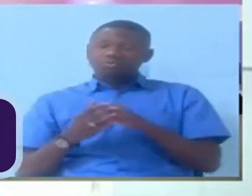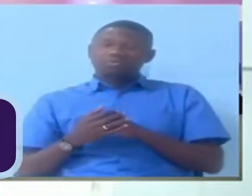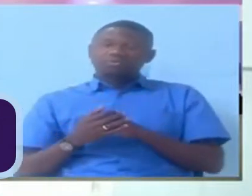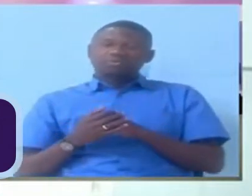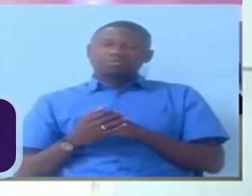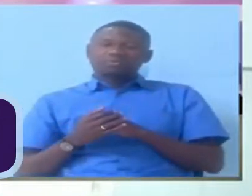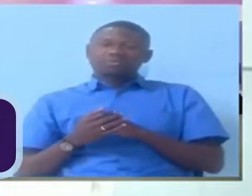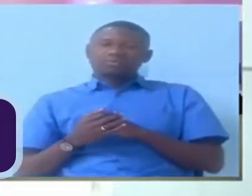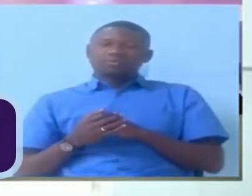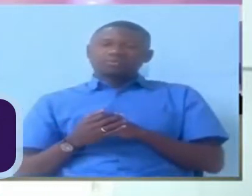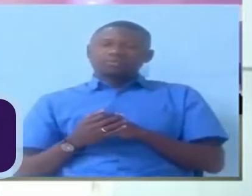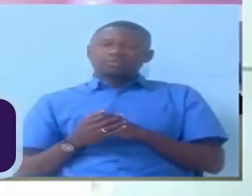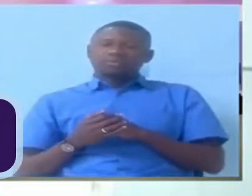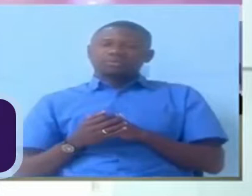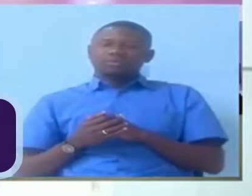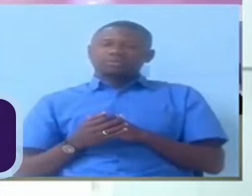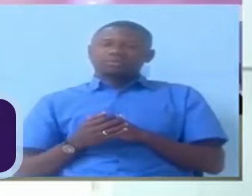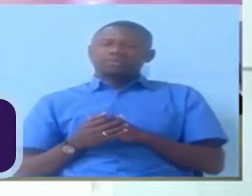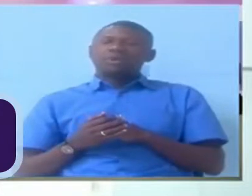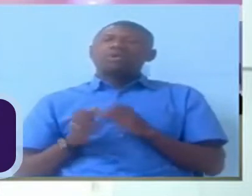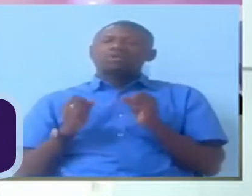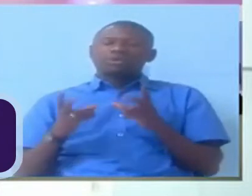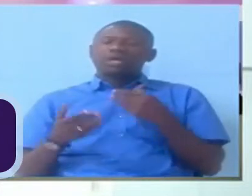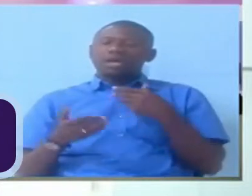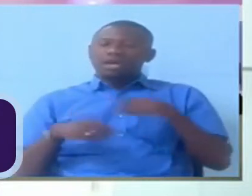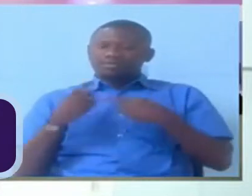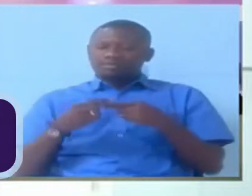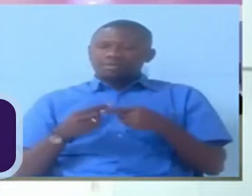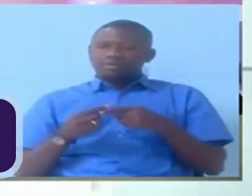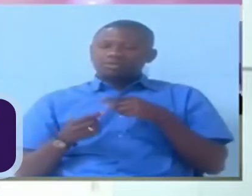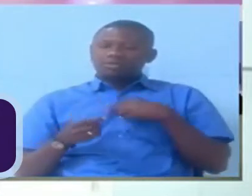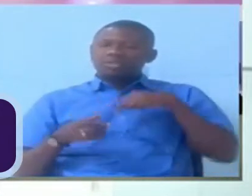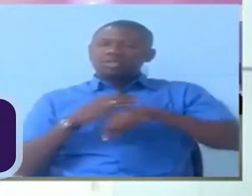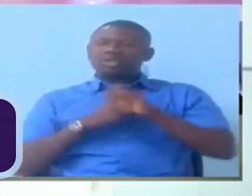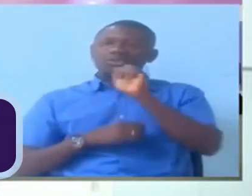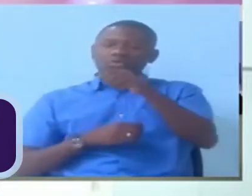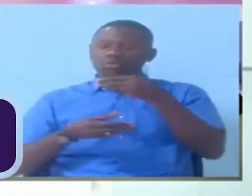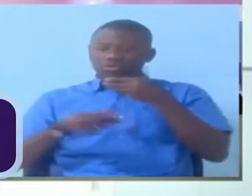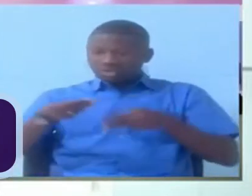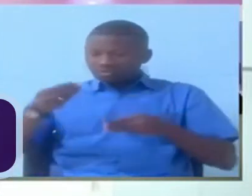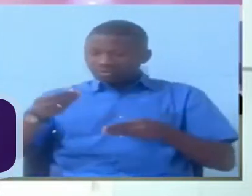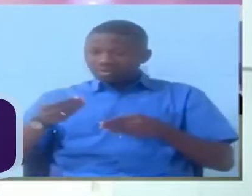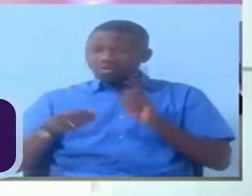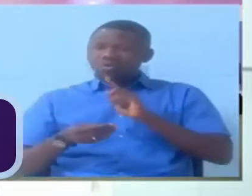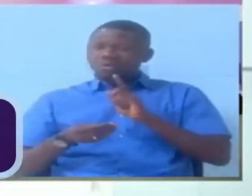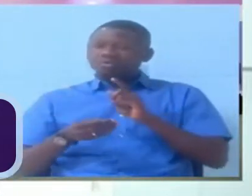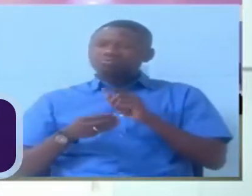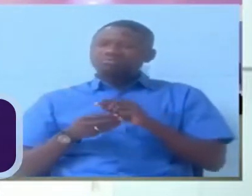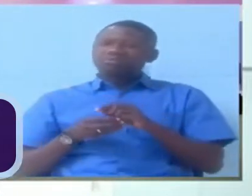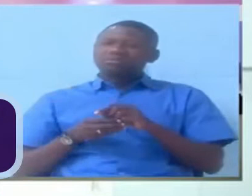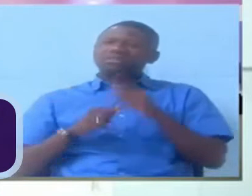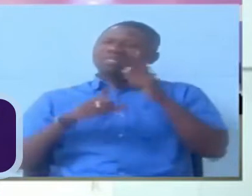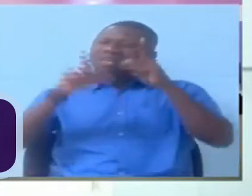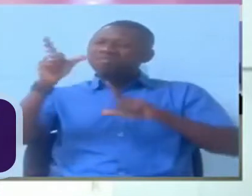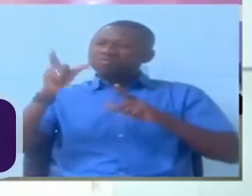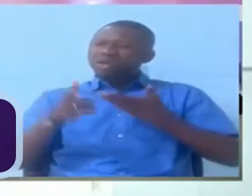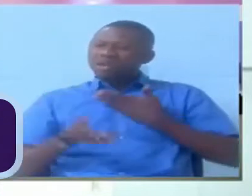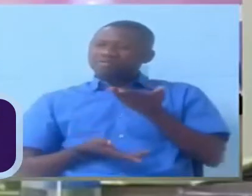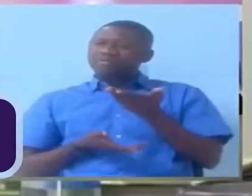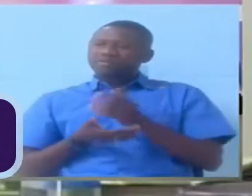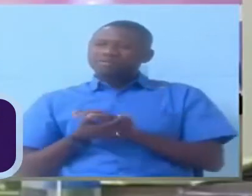ñanta taraje. You know, if there are some certificates that perhaps you would not want to put them in your